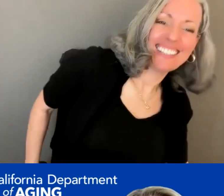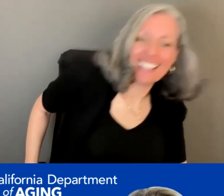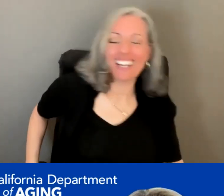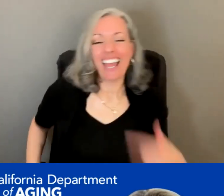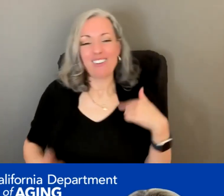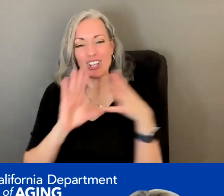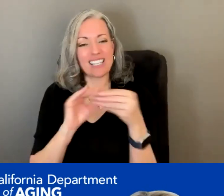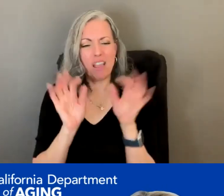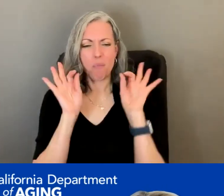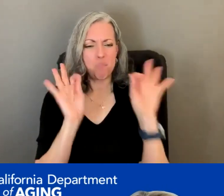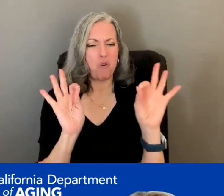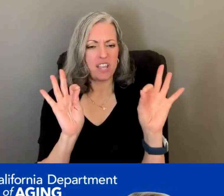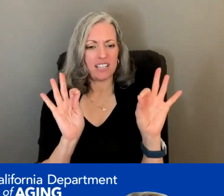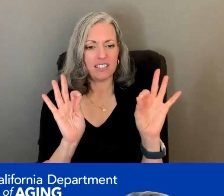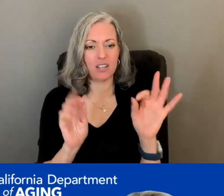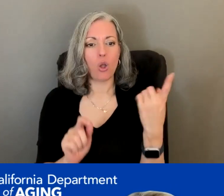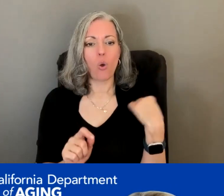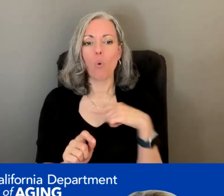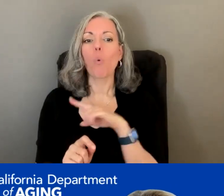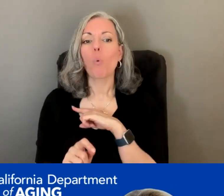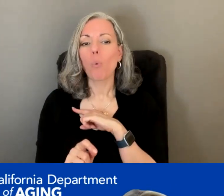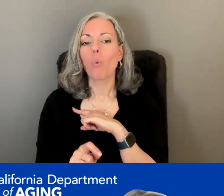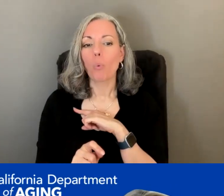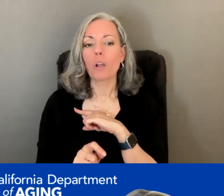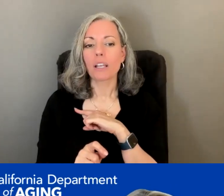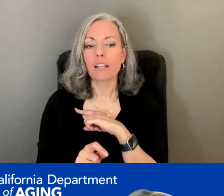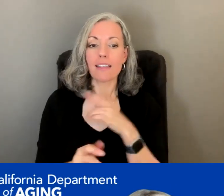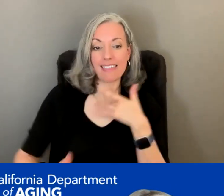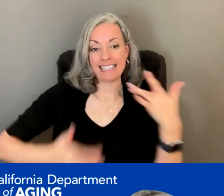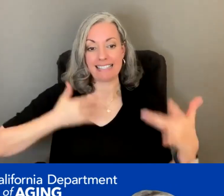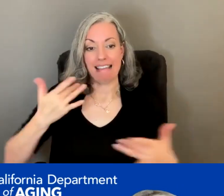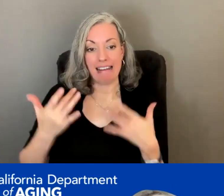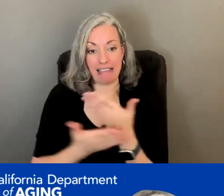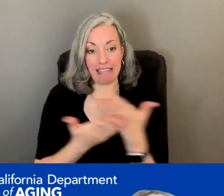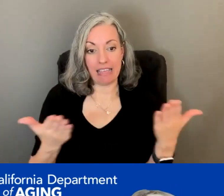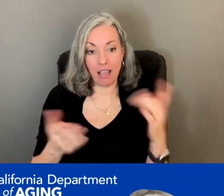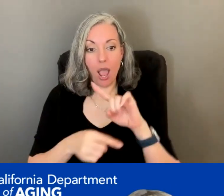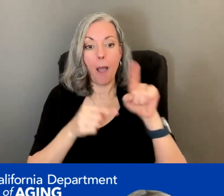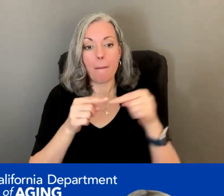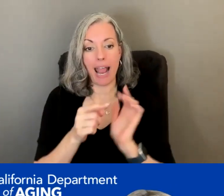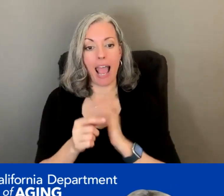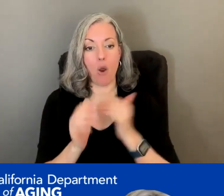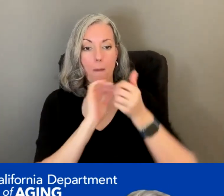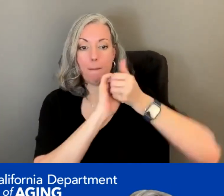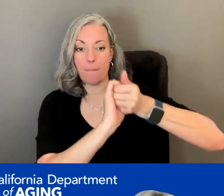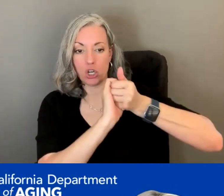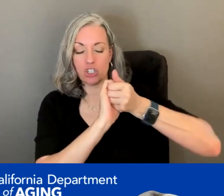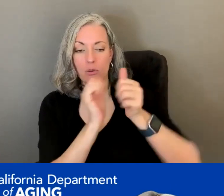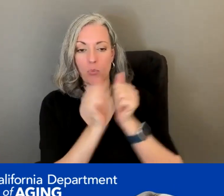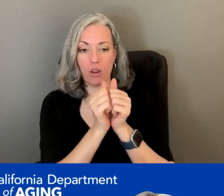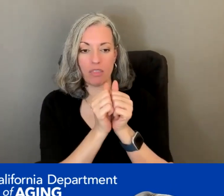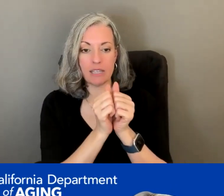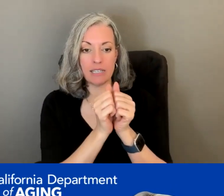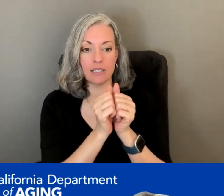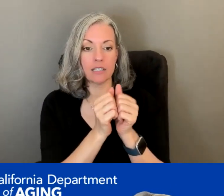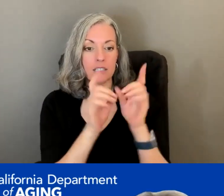that's perfect because we actually, I mean, the exciting thing about our partnership with the Department of Developmental